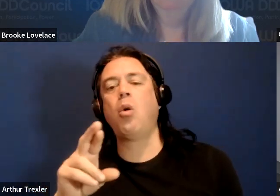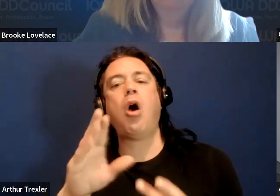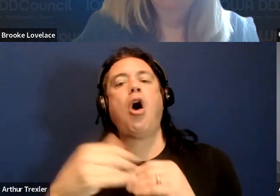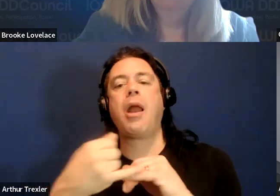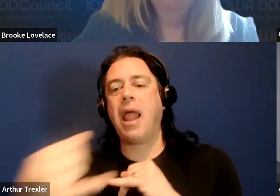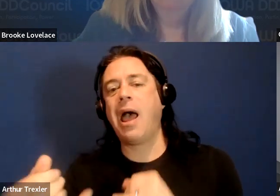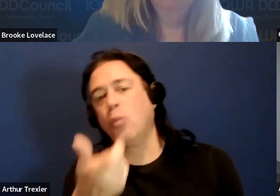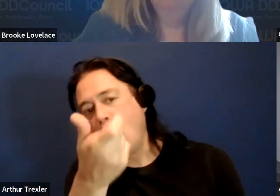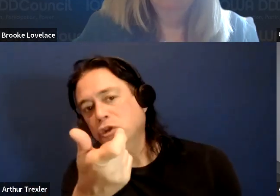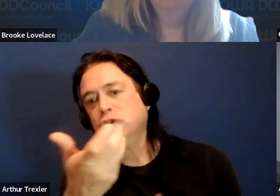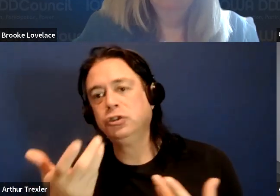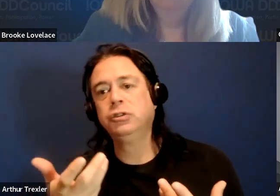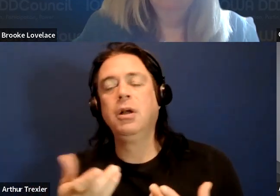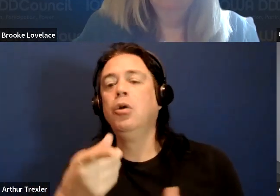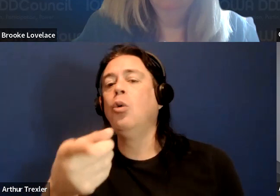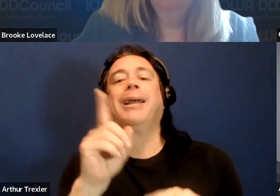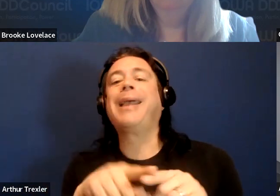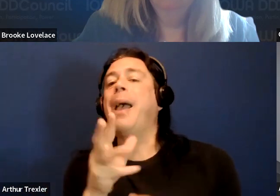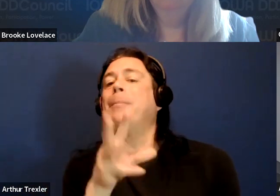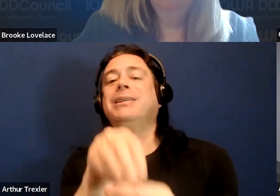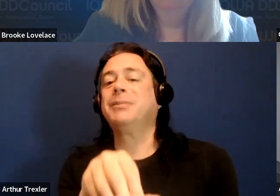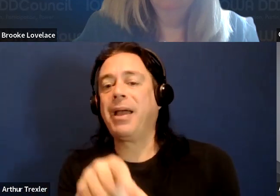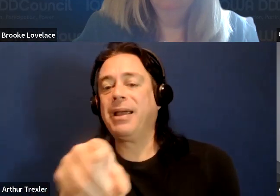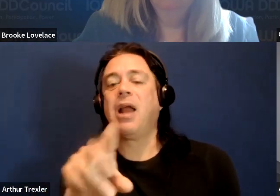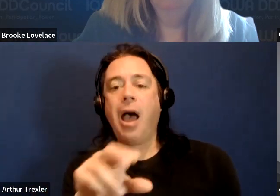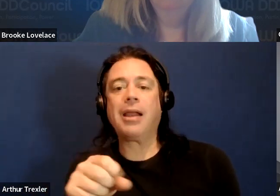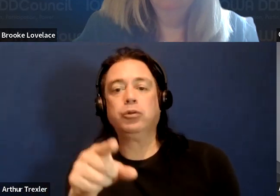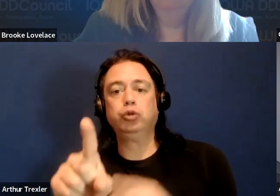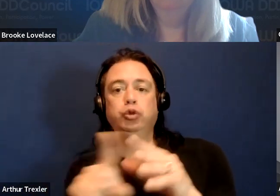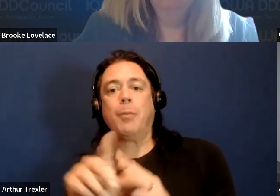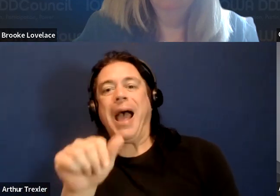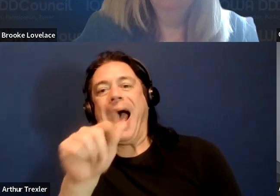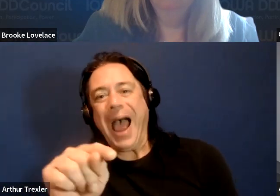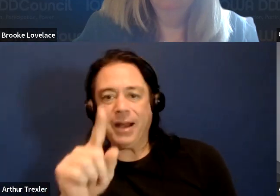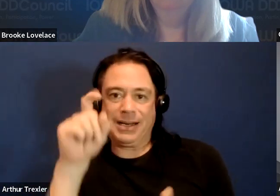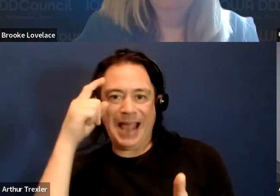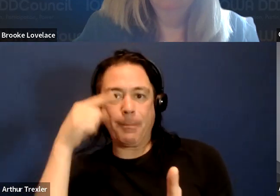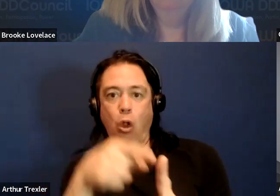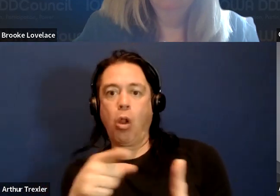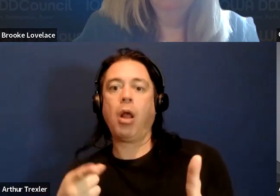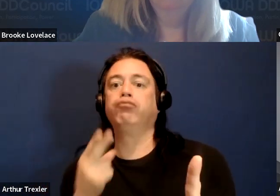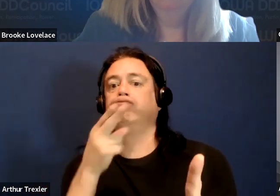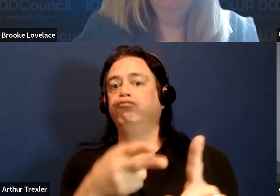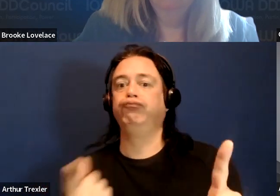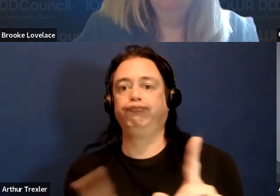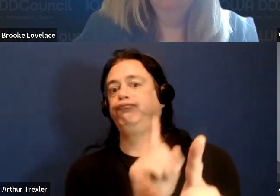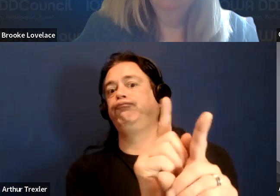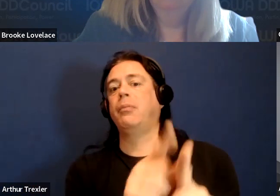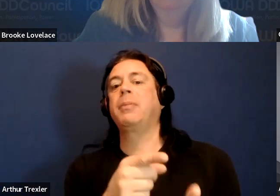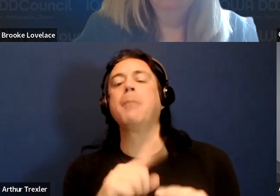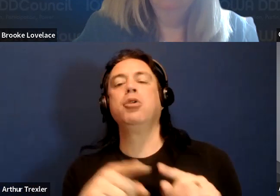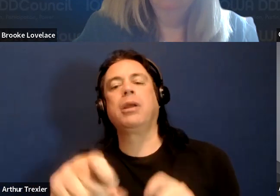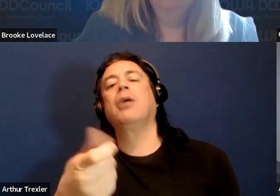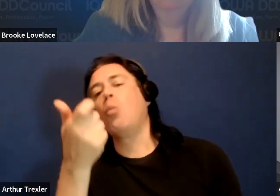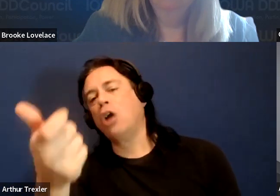online to watch that. You can't participate in that unless you show up at the Capitol, but you can watch the